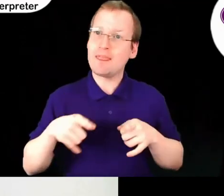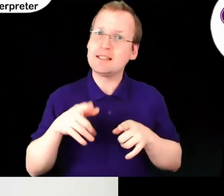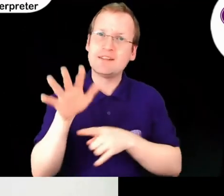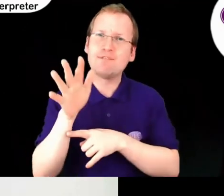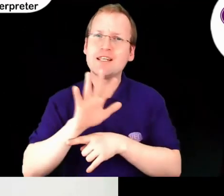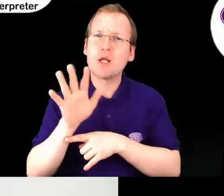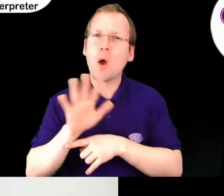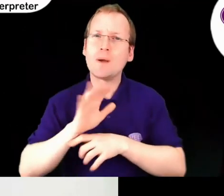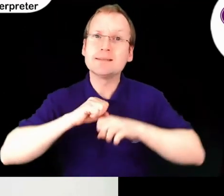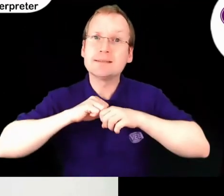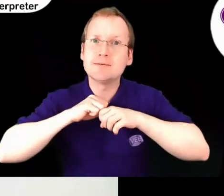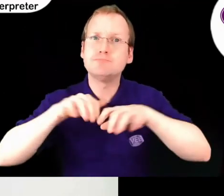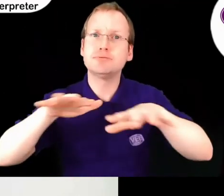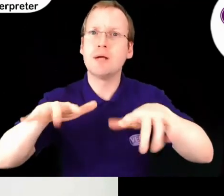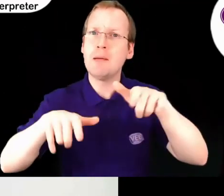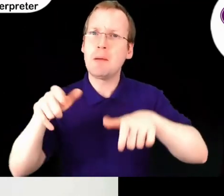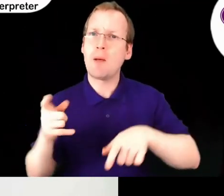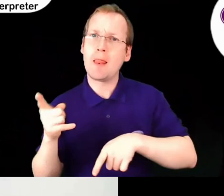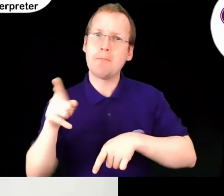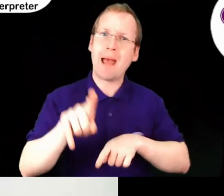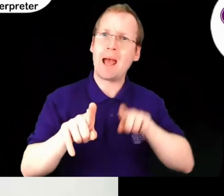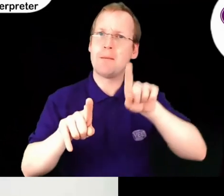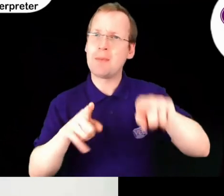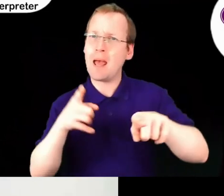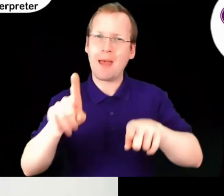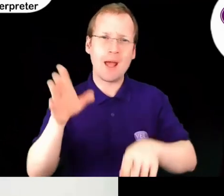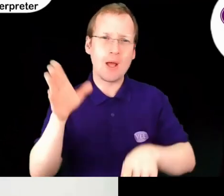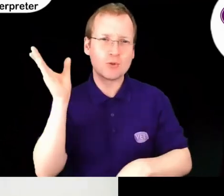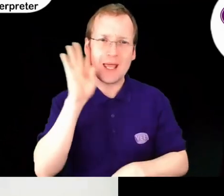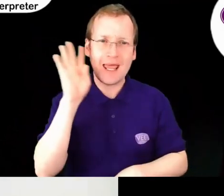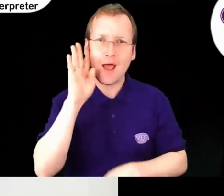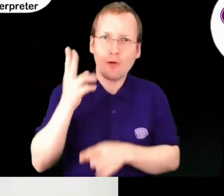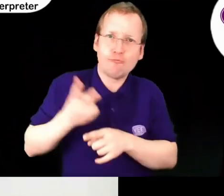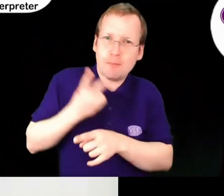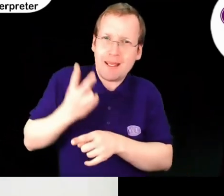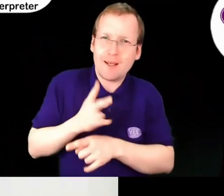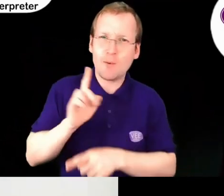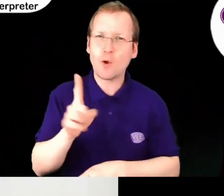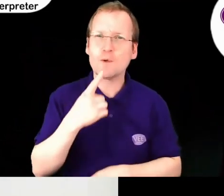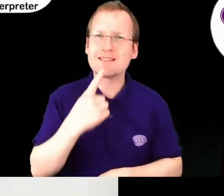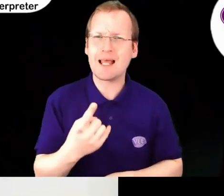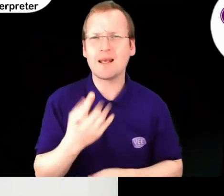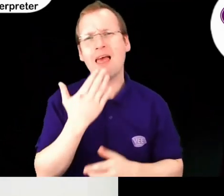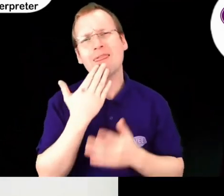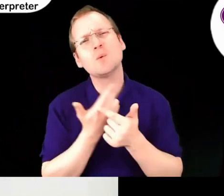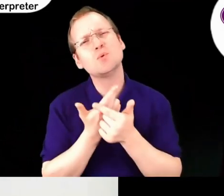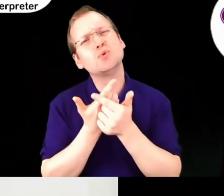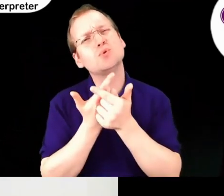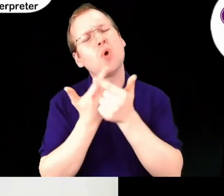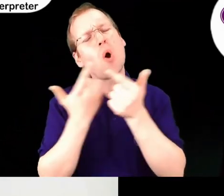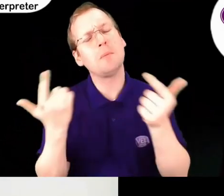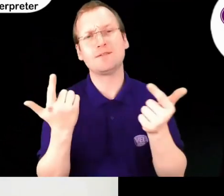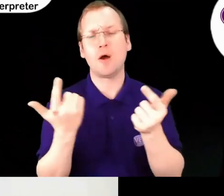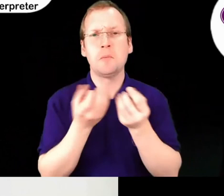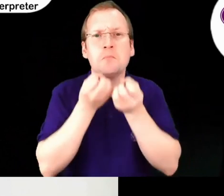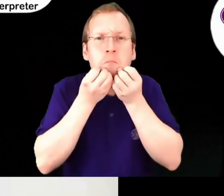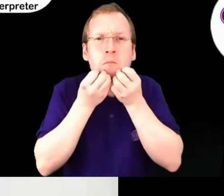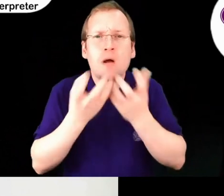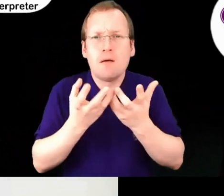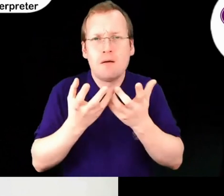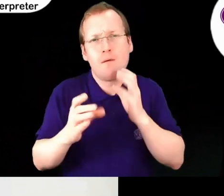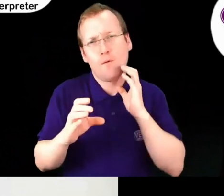is published, people will be going back to hear bits of what you've said again. So thank you so much for the rich conversation,